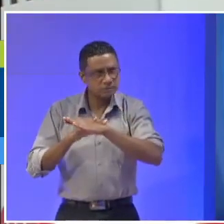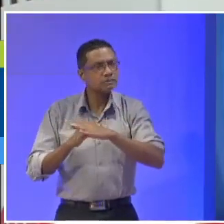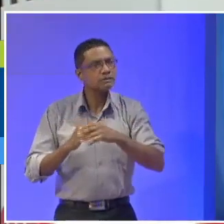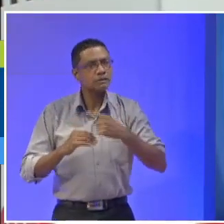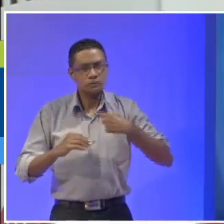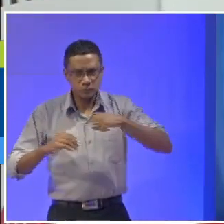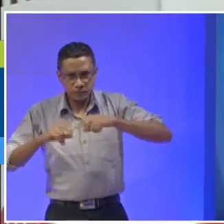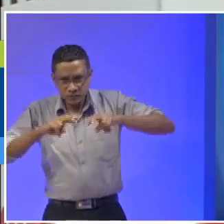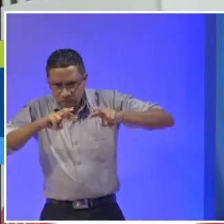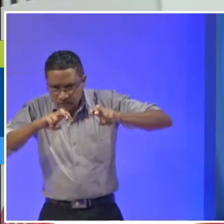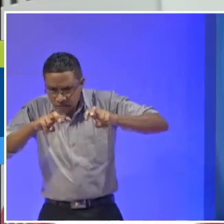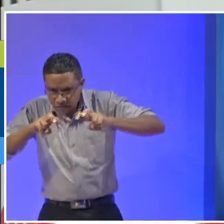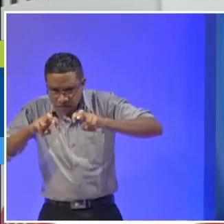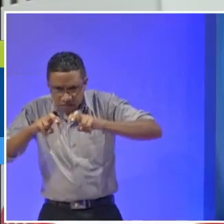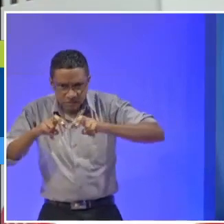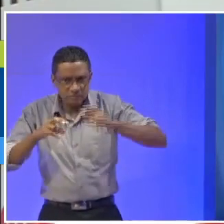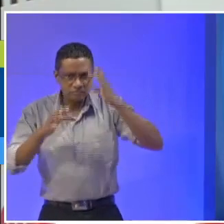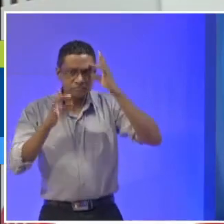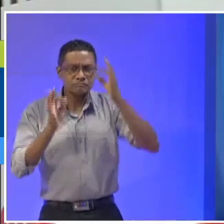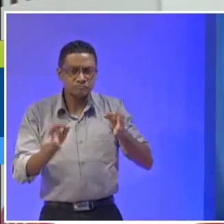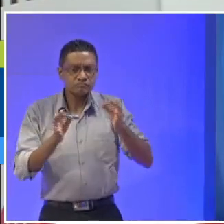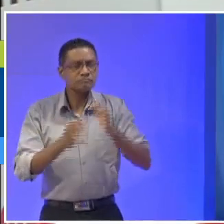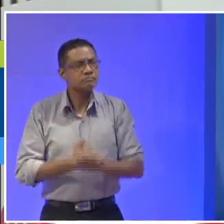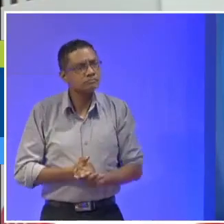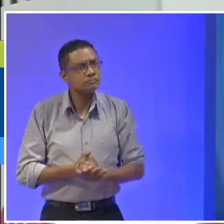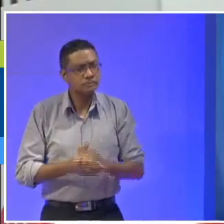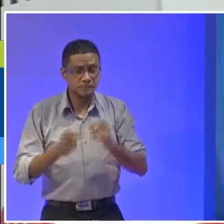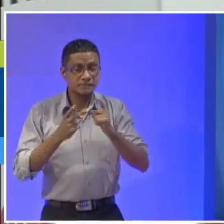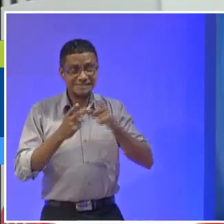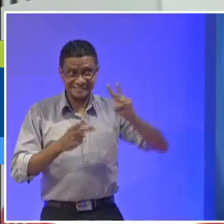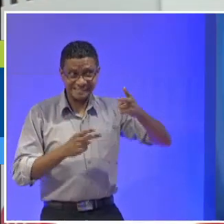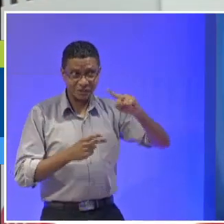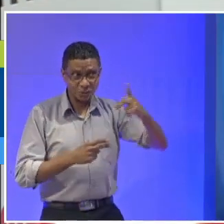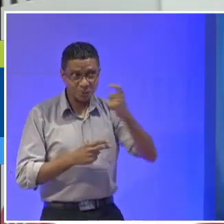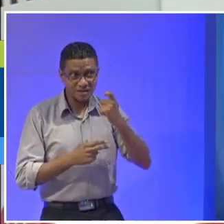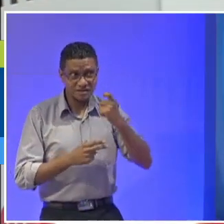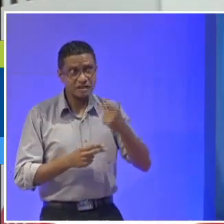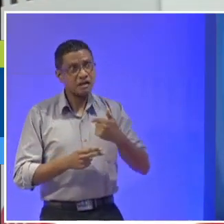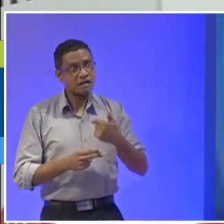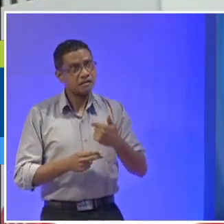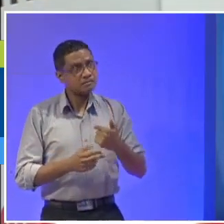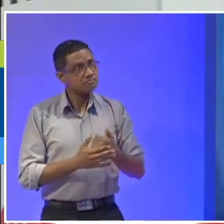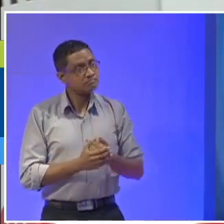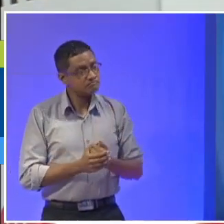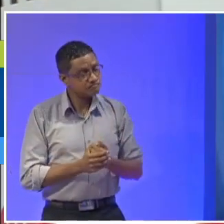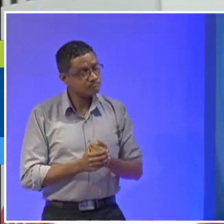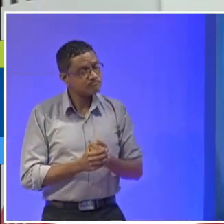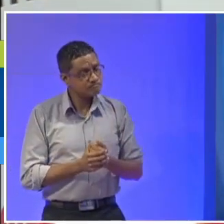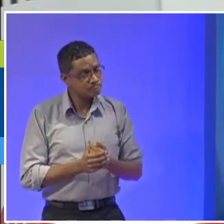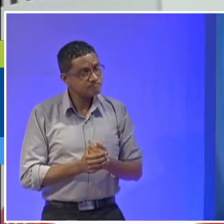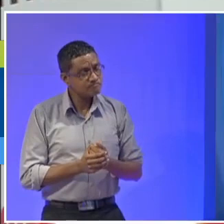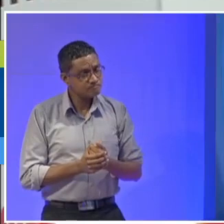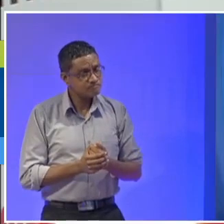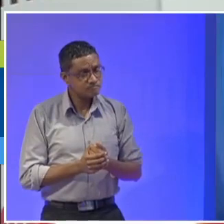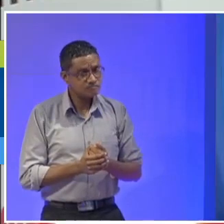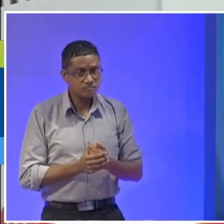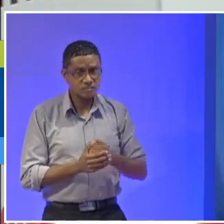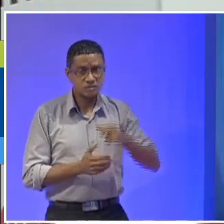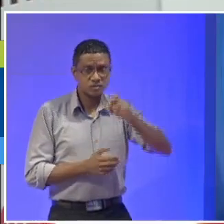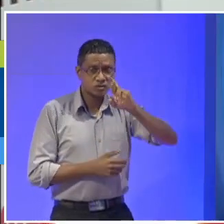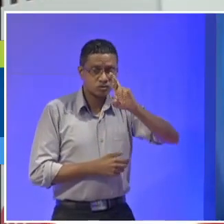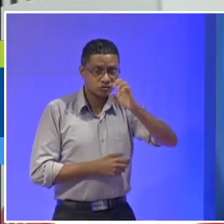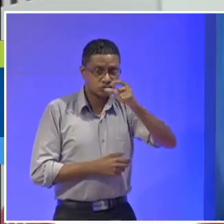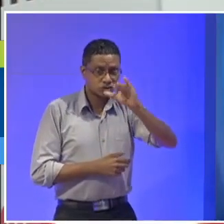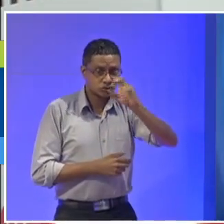determination. The second question, I have been written on that matter from the regional